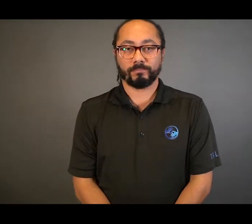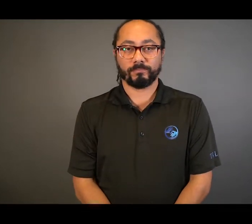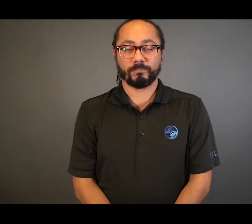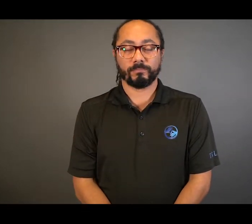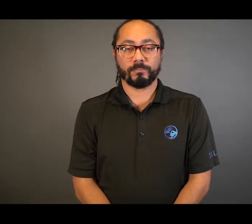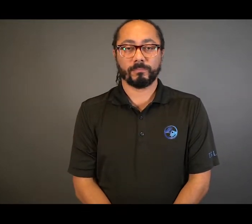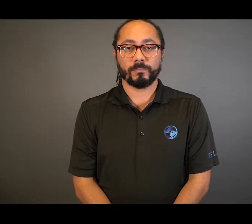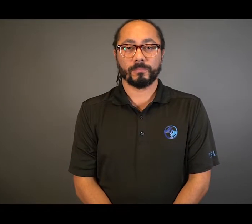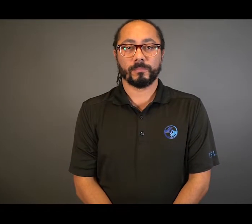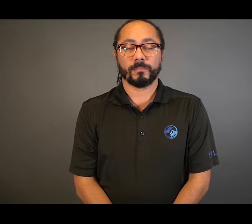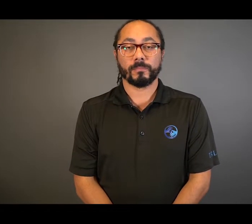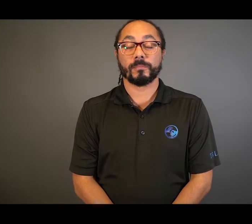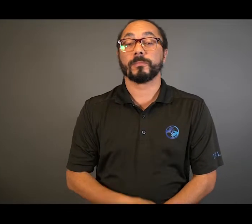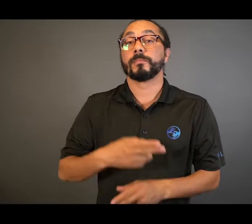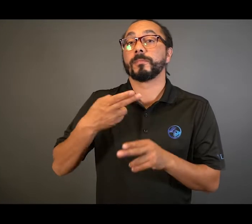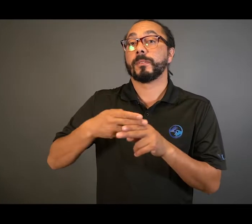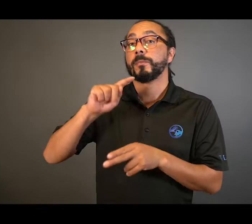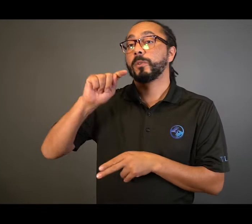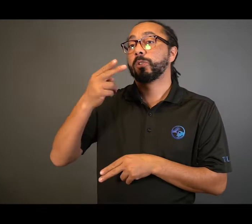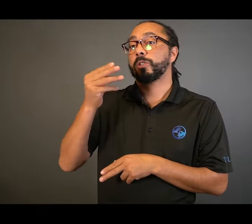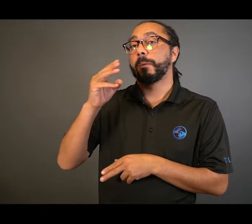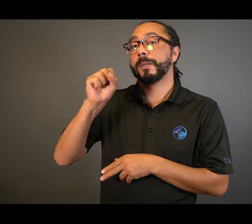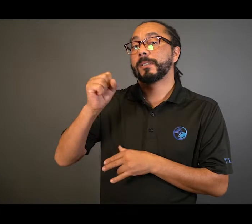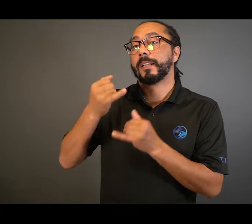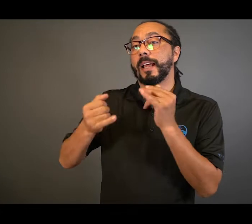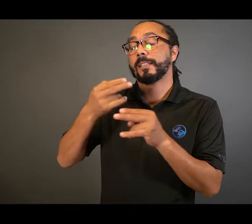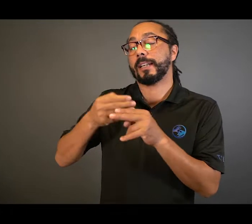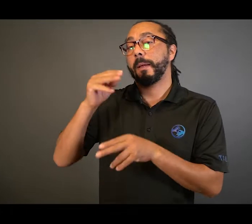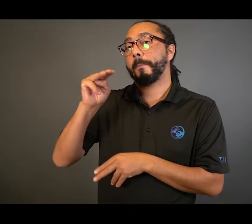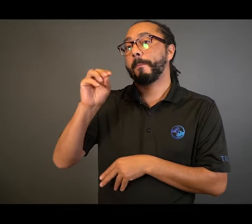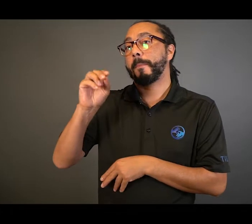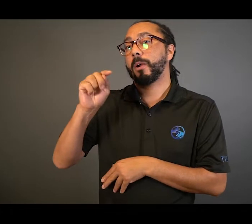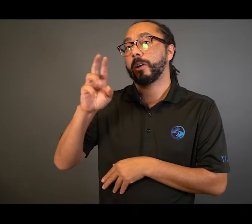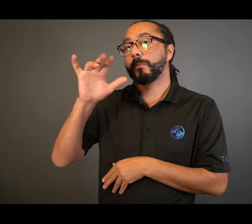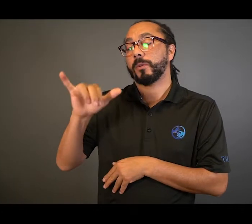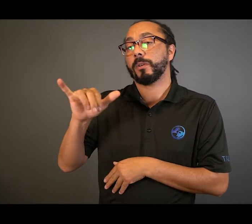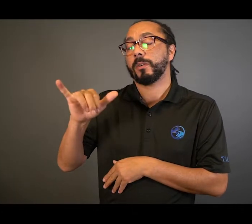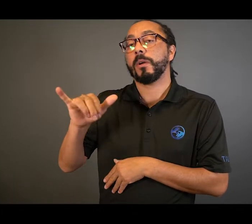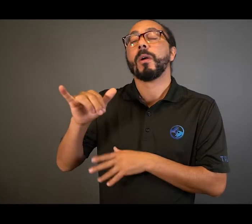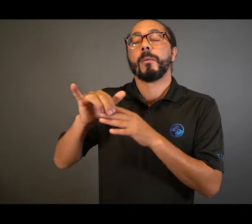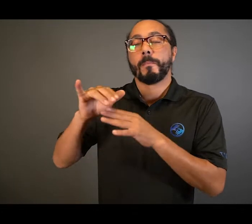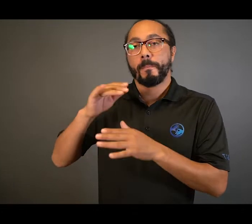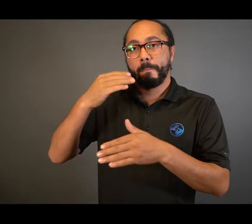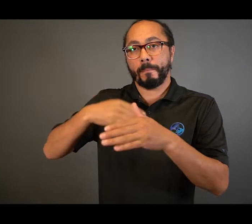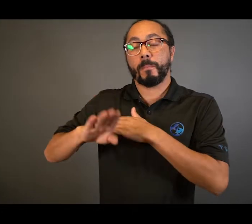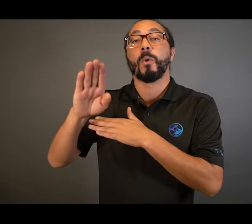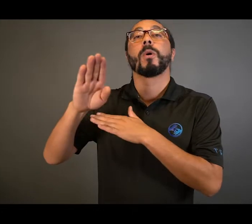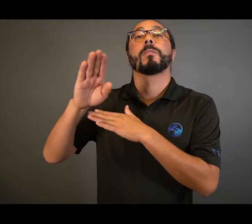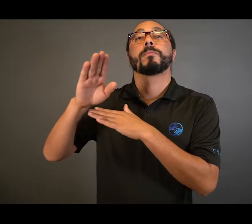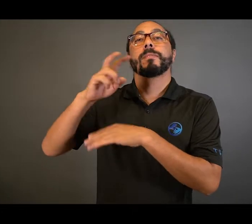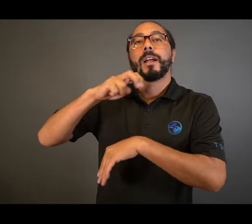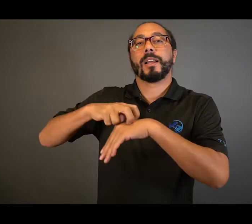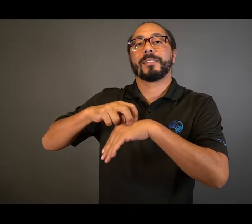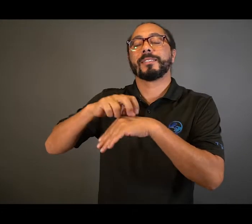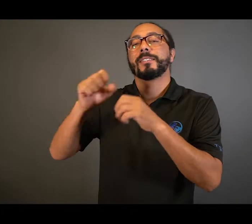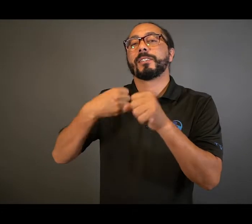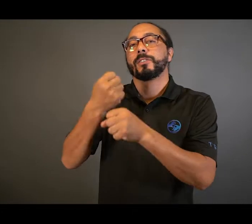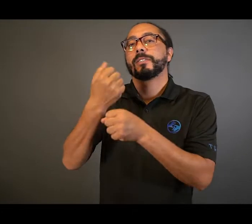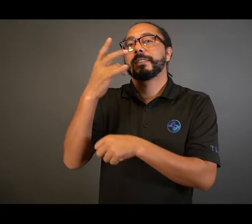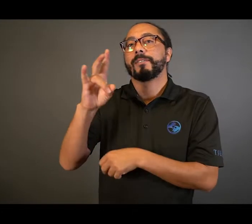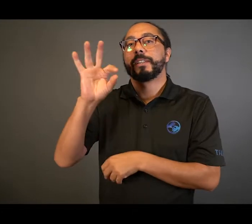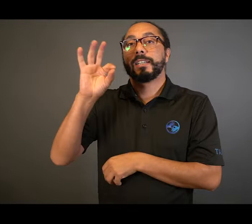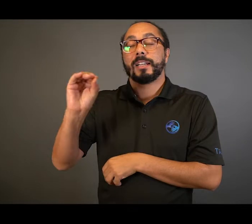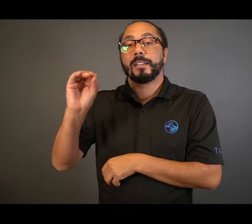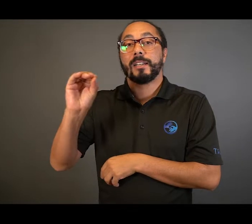An exterior photo of the old Montgomery Tavern. Thomas Montgomery was born in Ireland in 1790. He met his